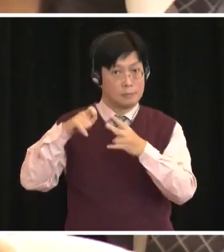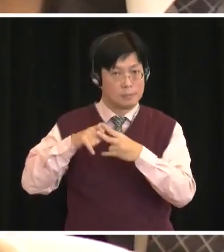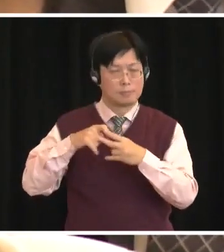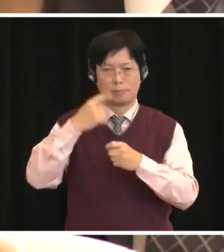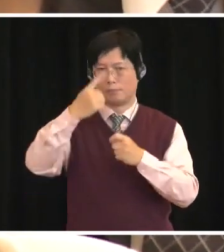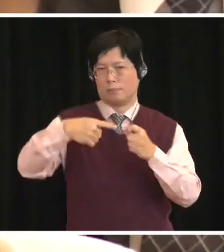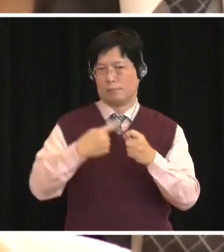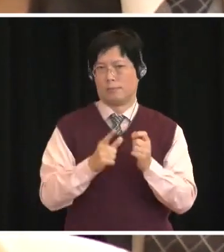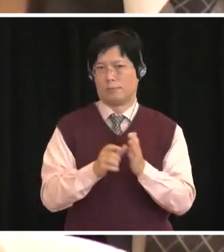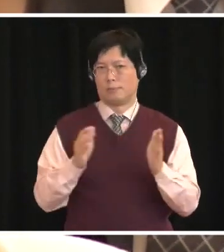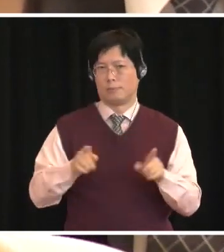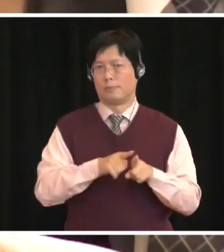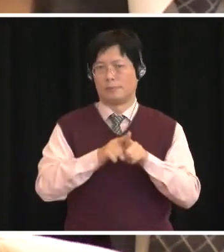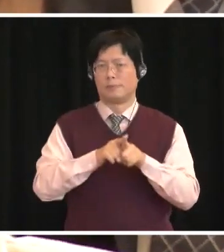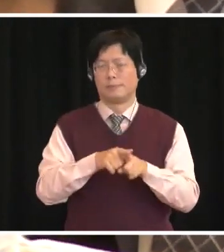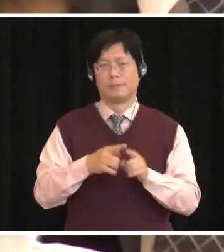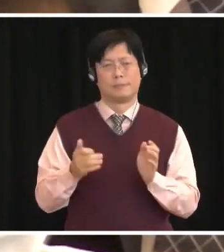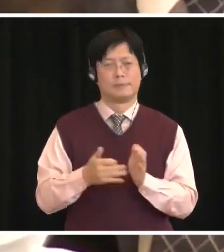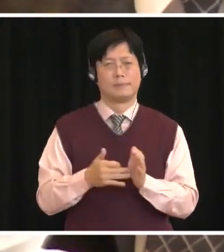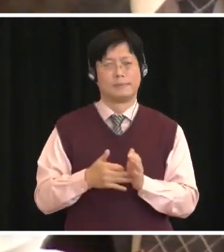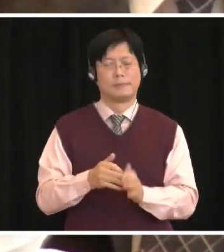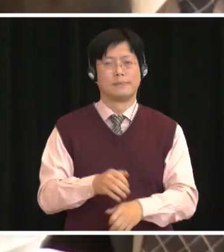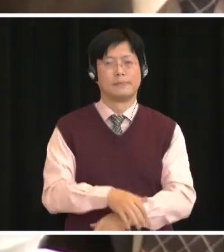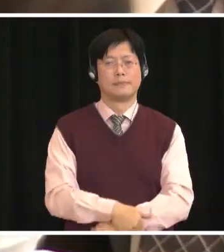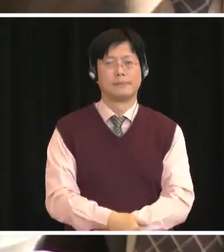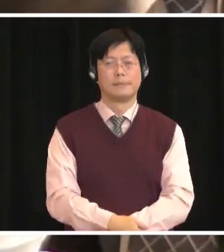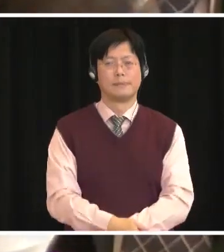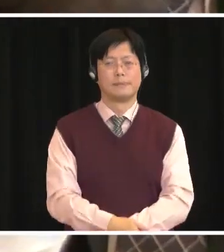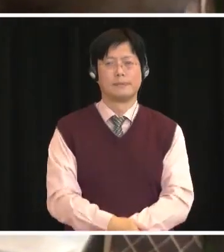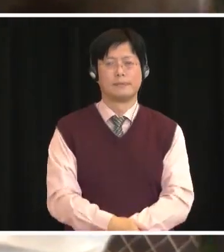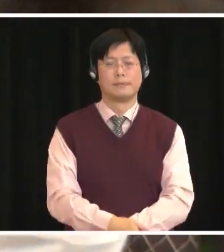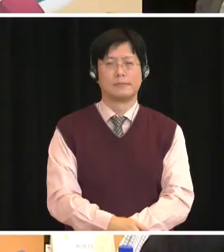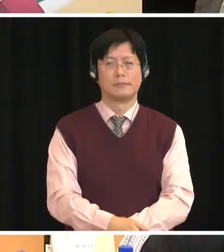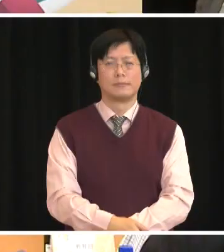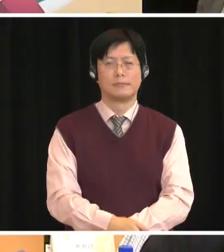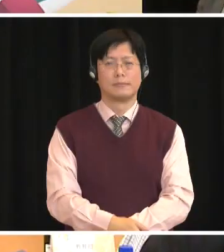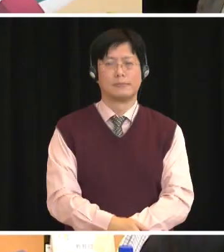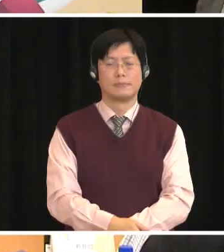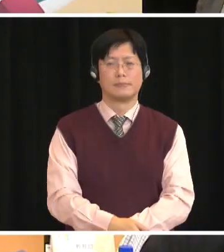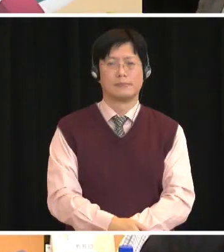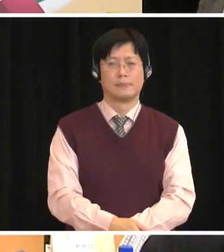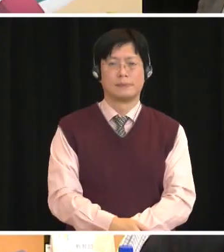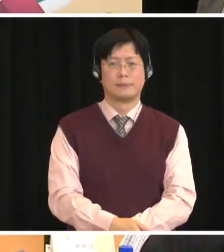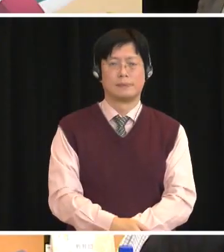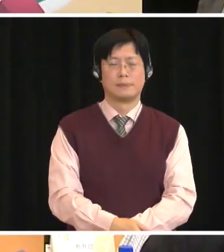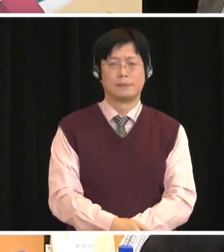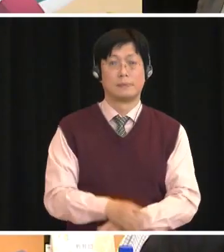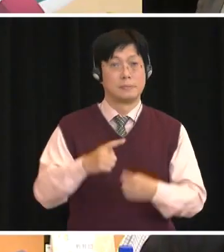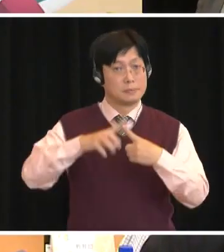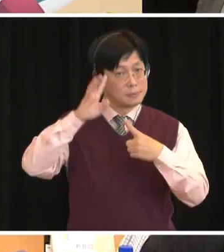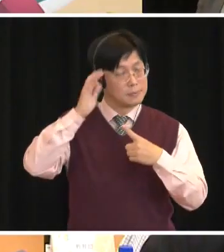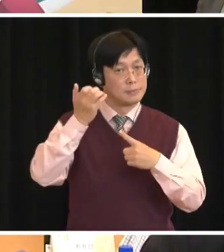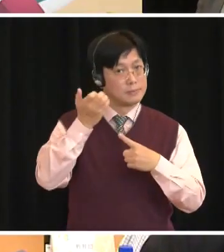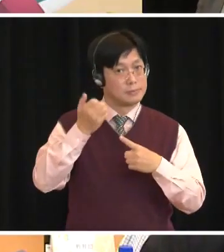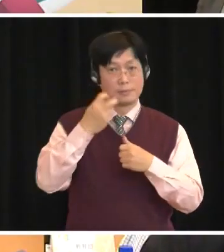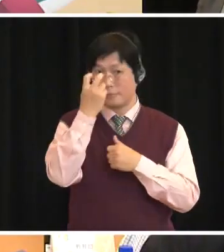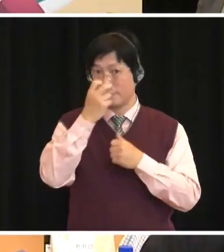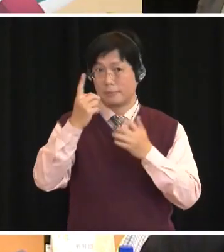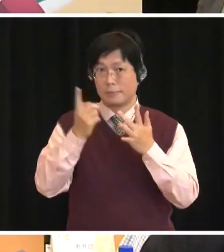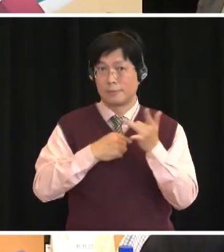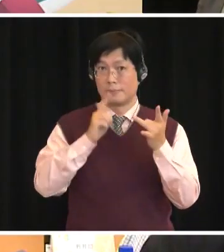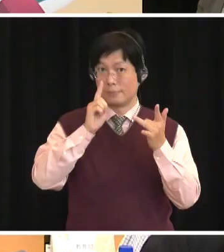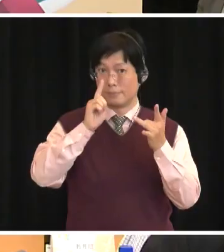being reintegrated back to school or the society. So that's a one-year program.